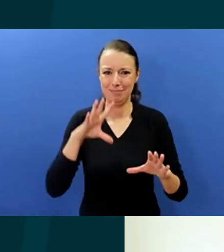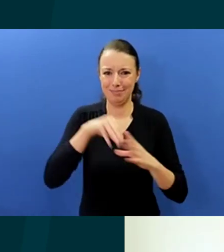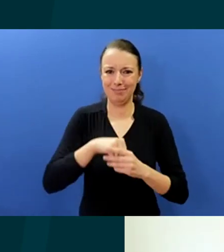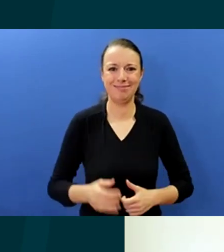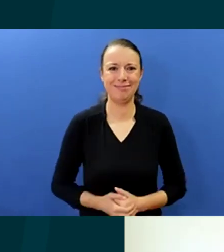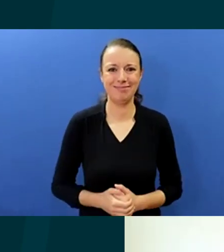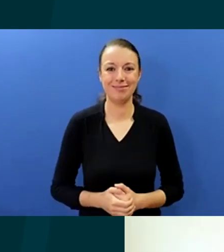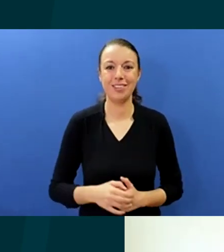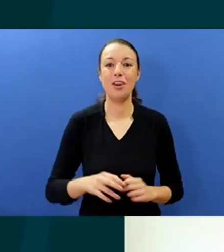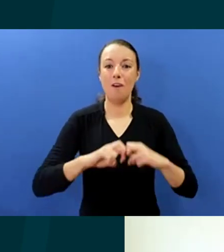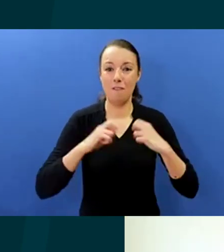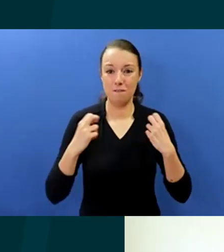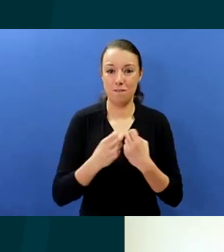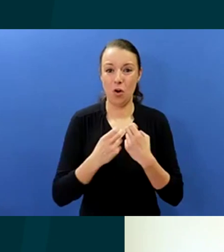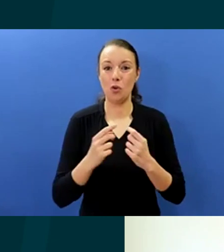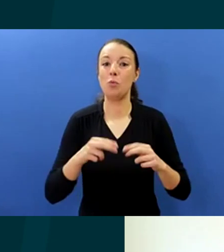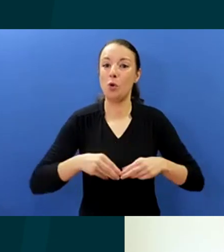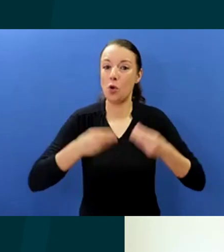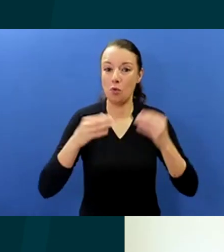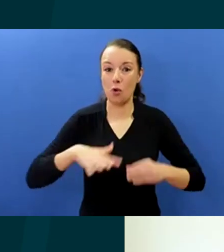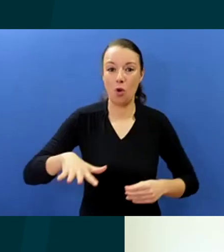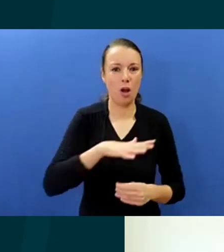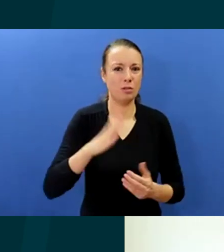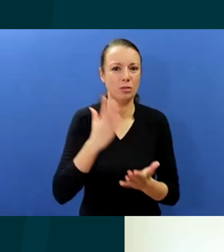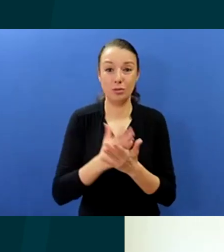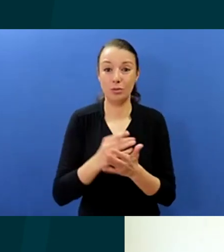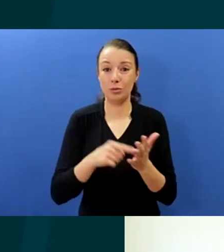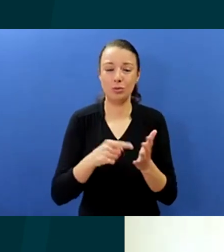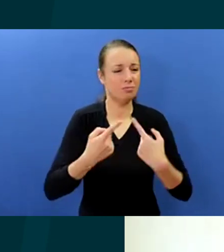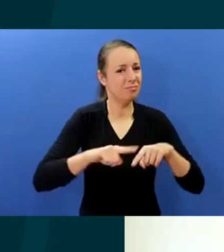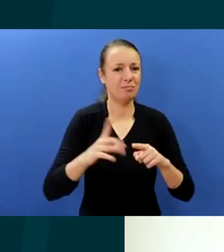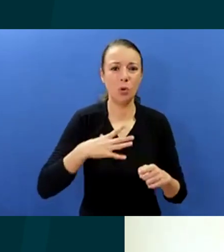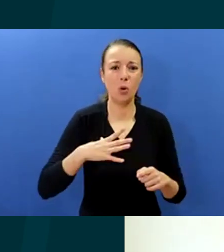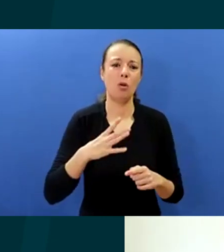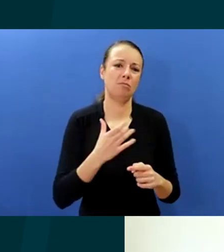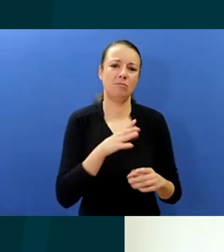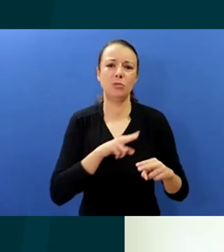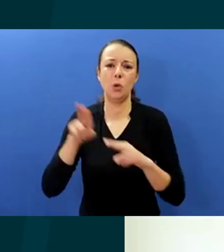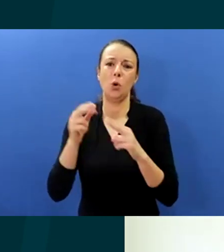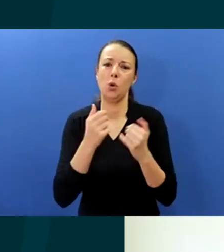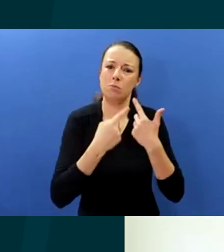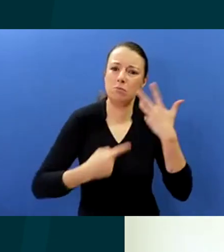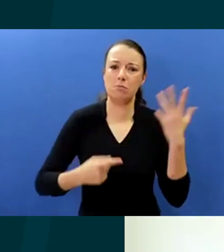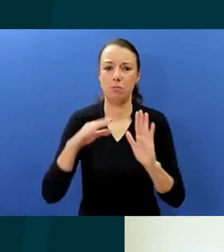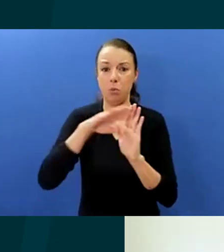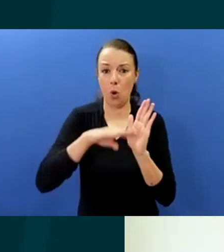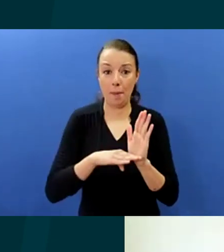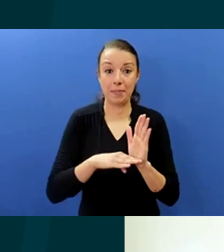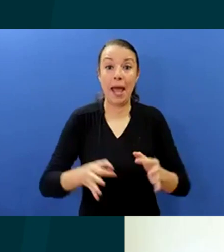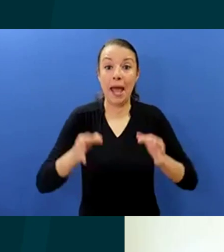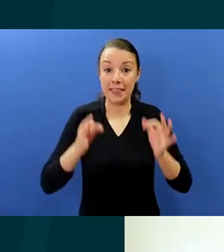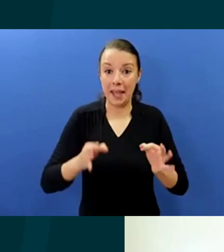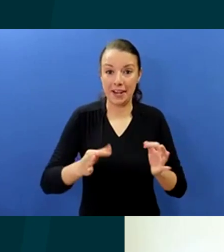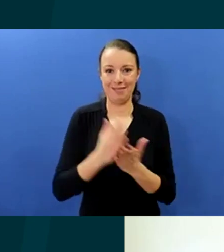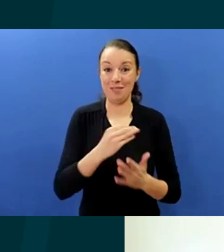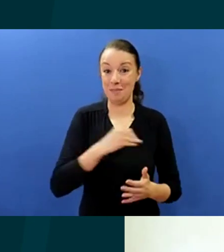in it. The Local Development Forum has been already active within the scope of